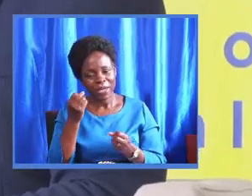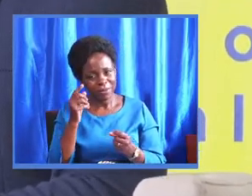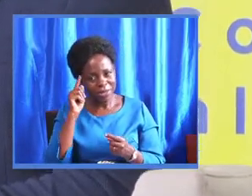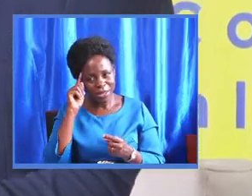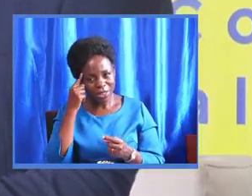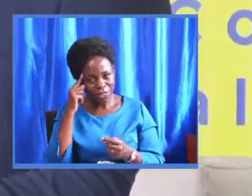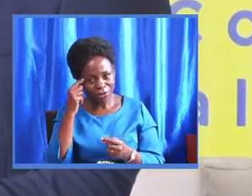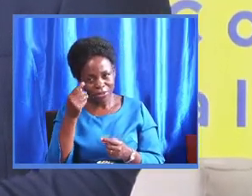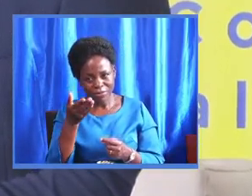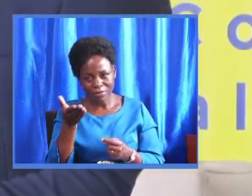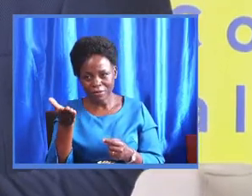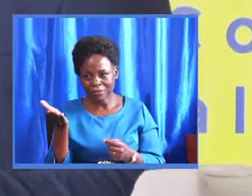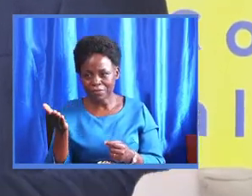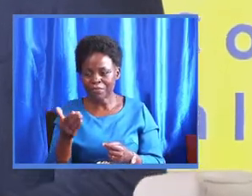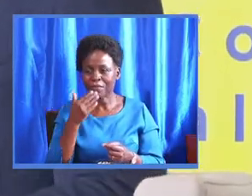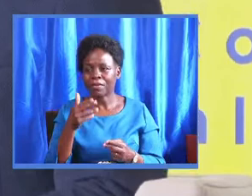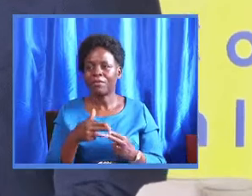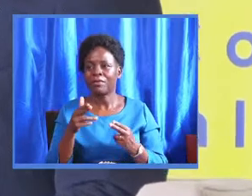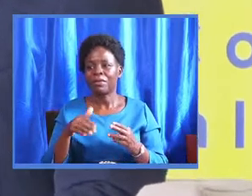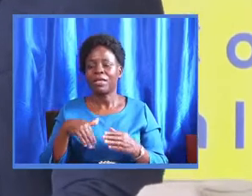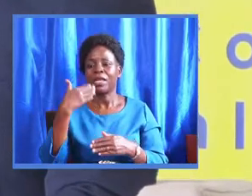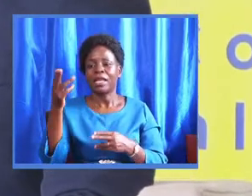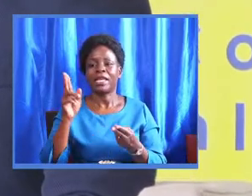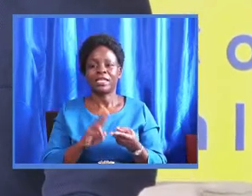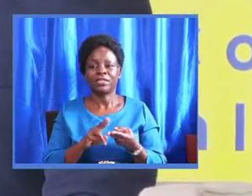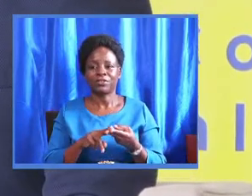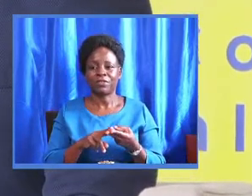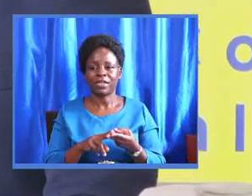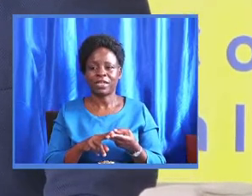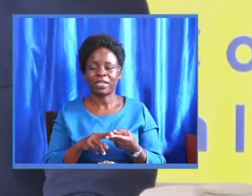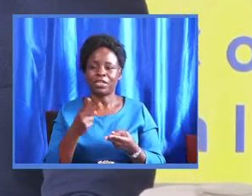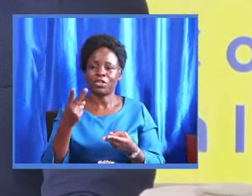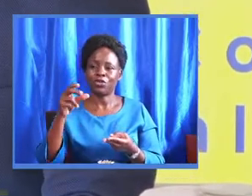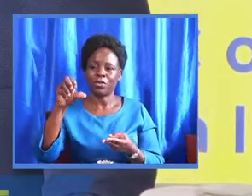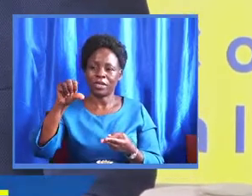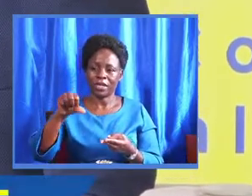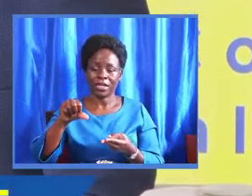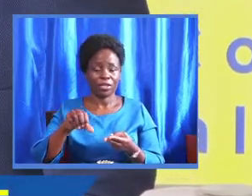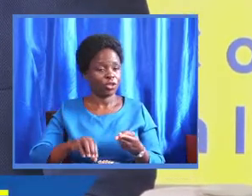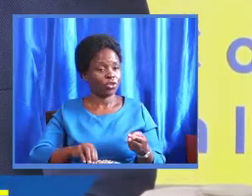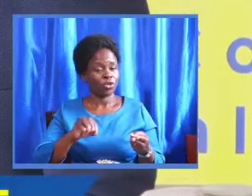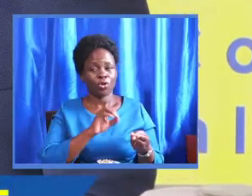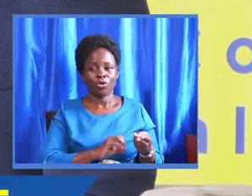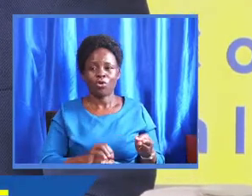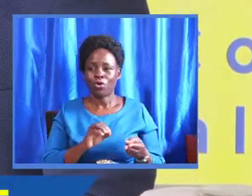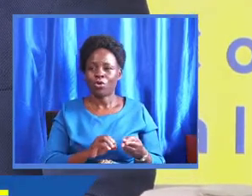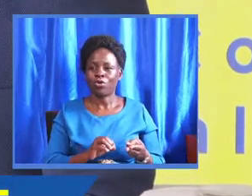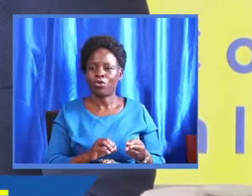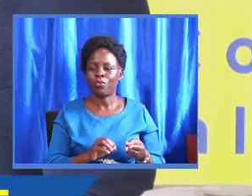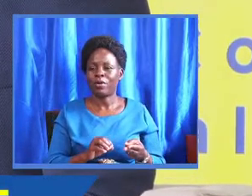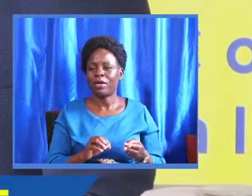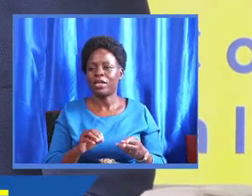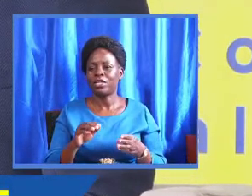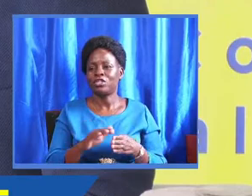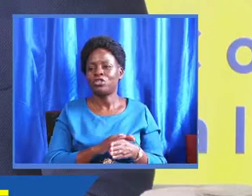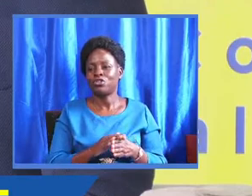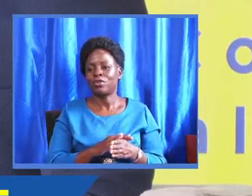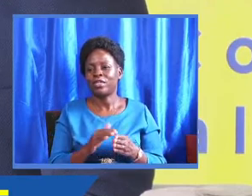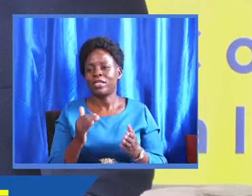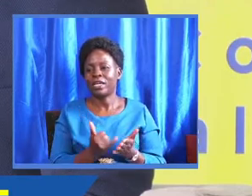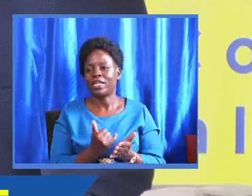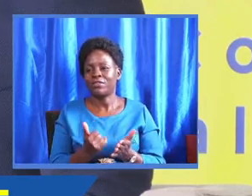there coming in. Thank you so much. Next Friday, 29th October, it will be trade and